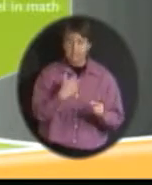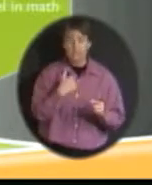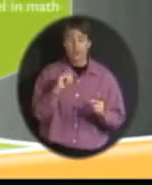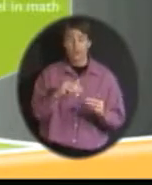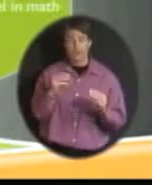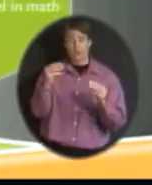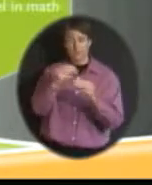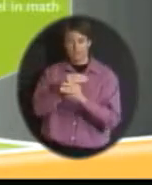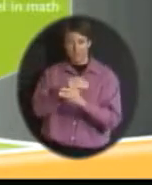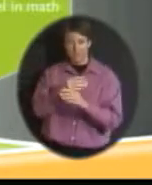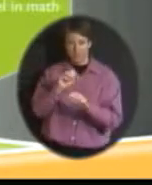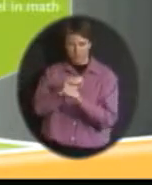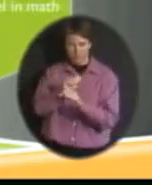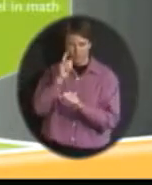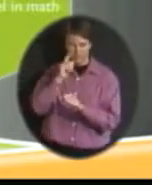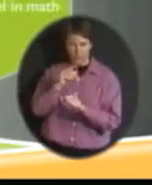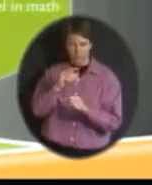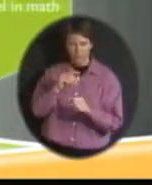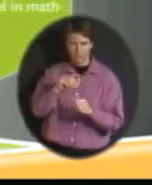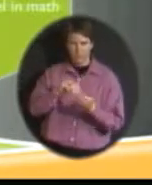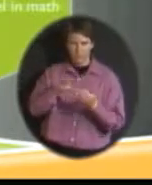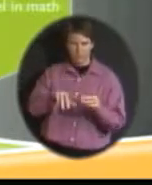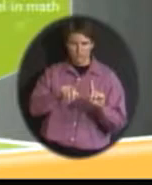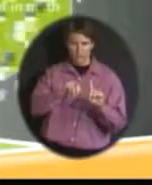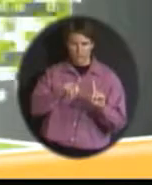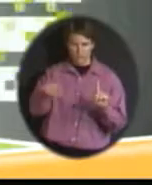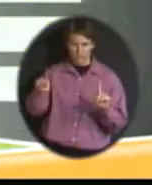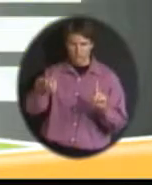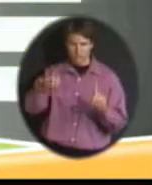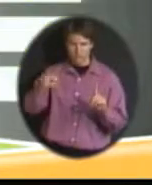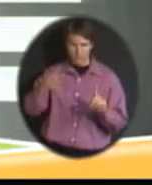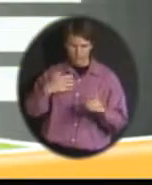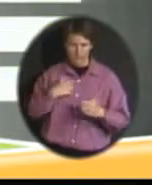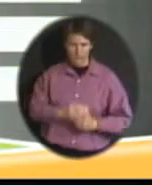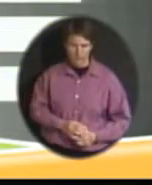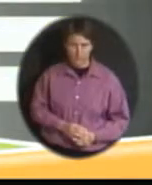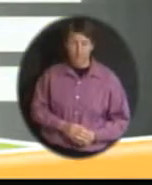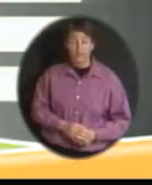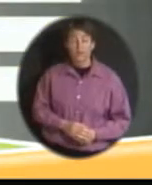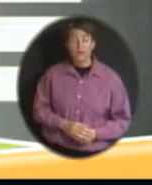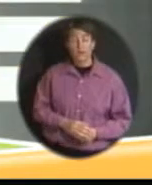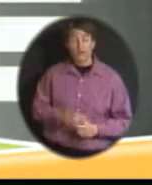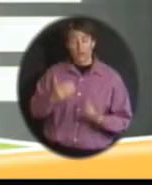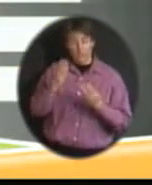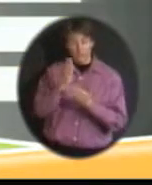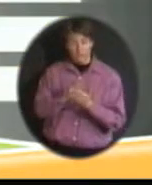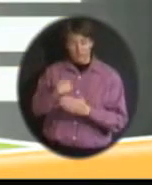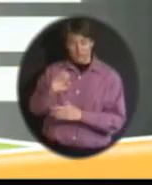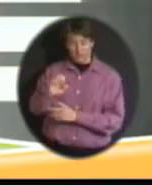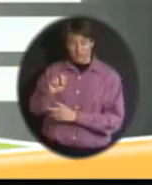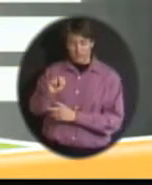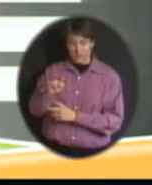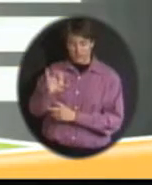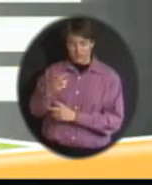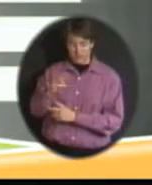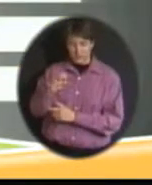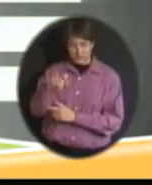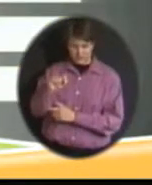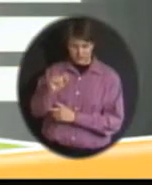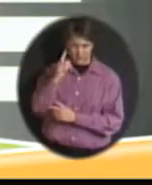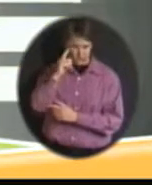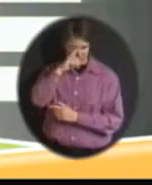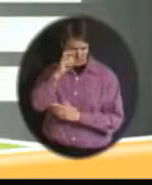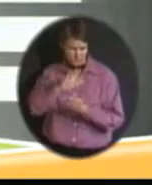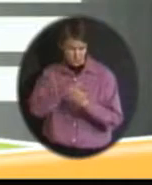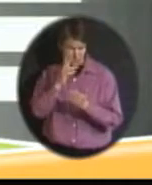math courses that are offered for students 1st through 4th grade. We have some enrichment courses to kind of make summer school fun if that's